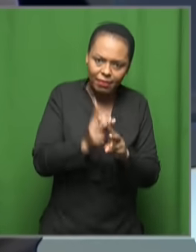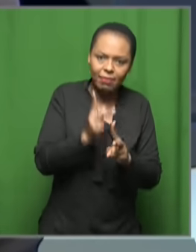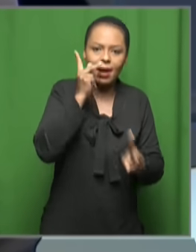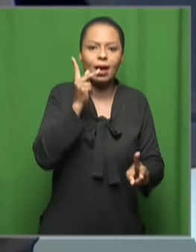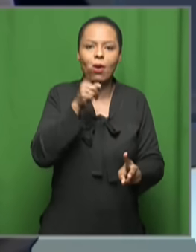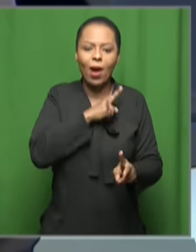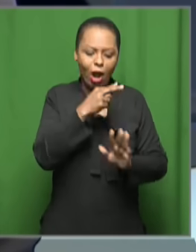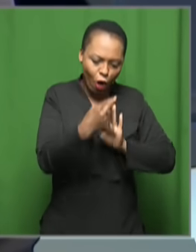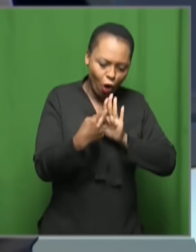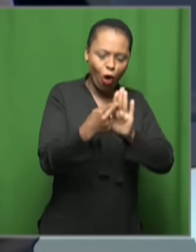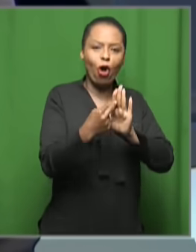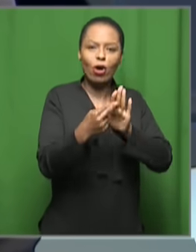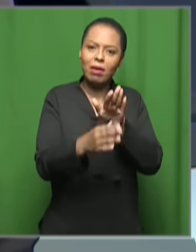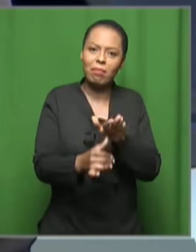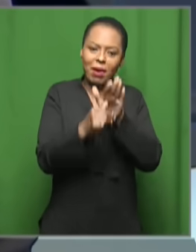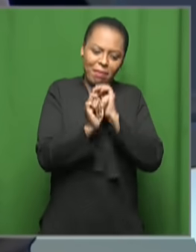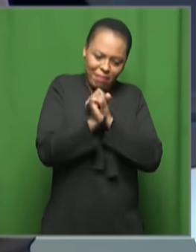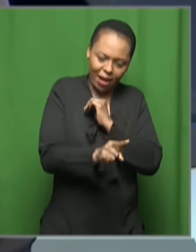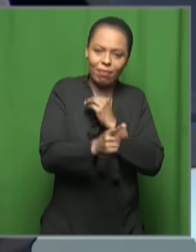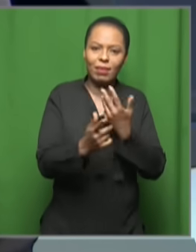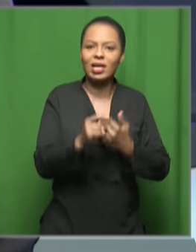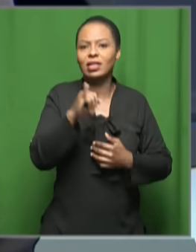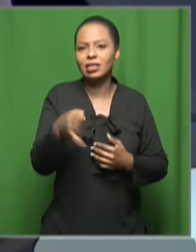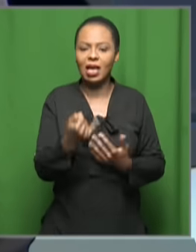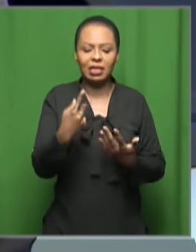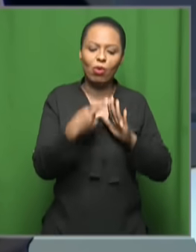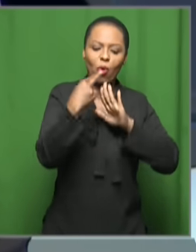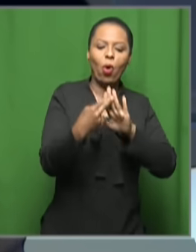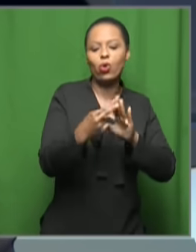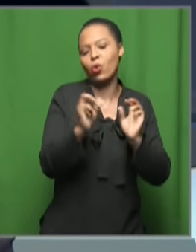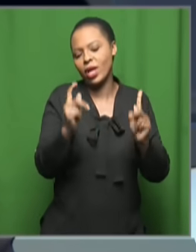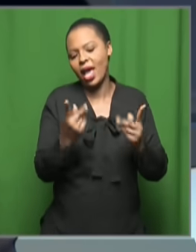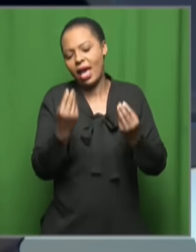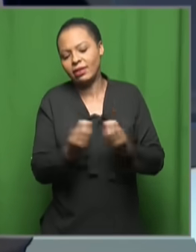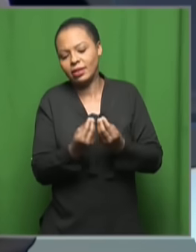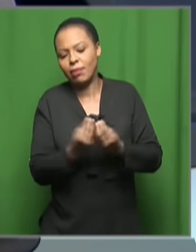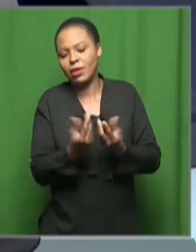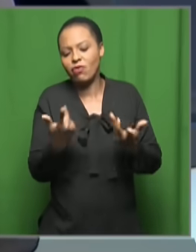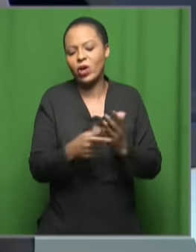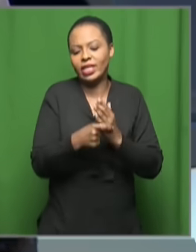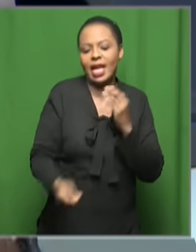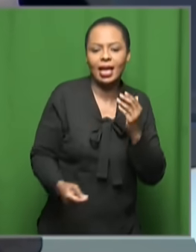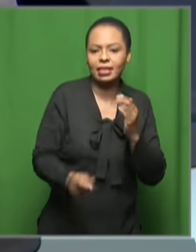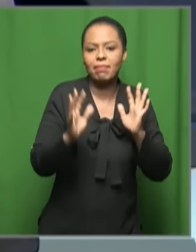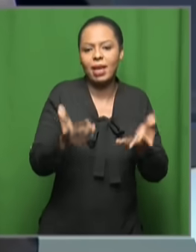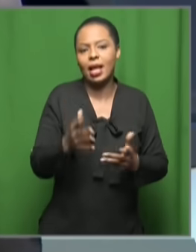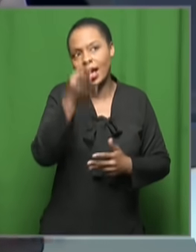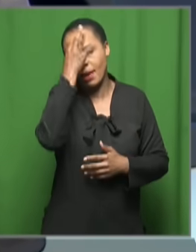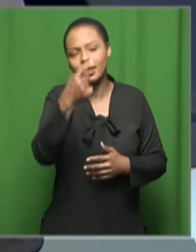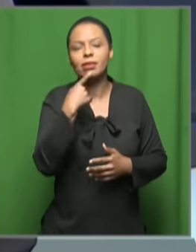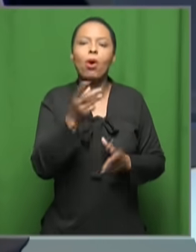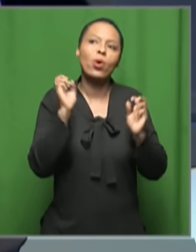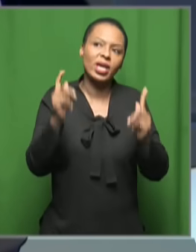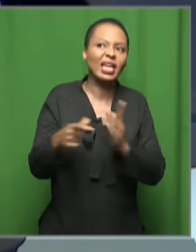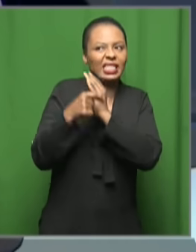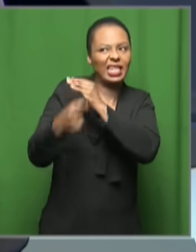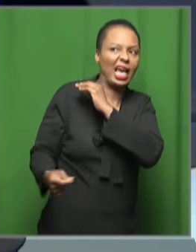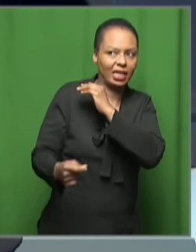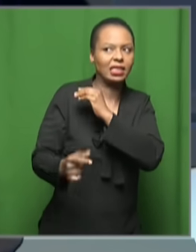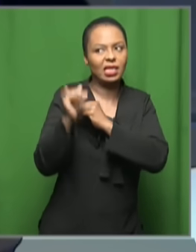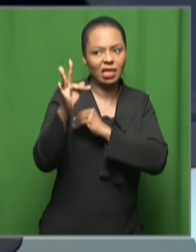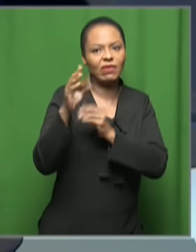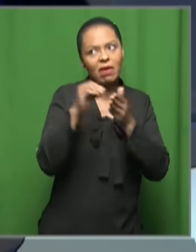role there. We are not just playing a role at the level of taxation, where the state just says, okay, we'll tax and all